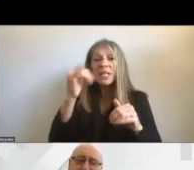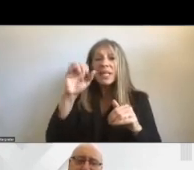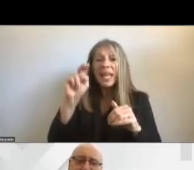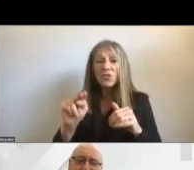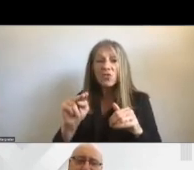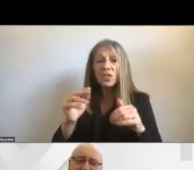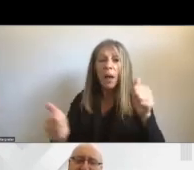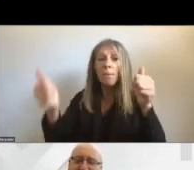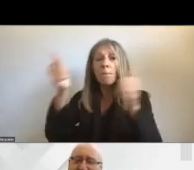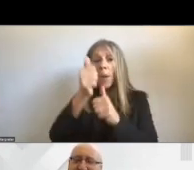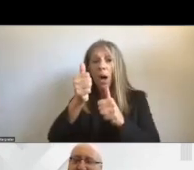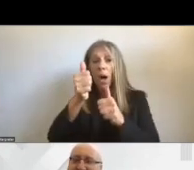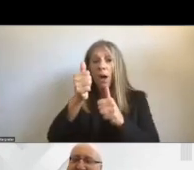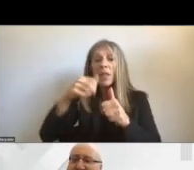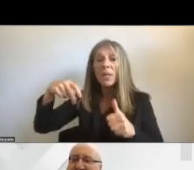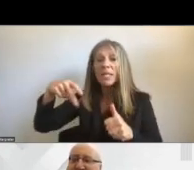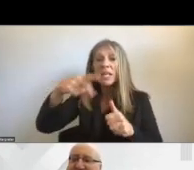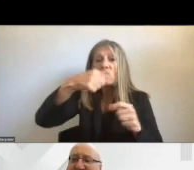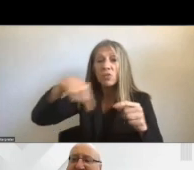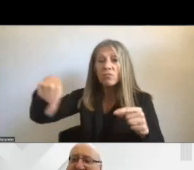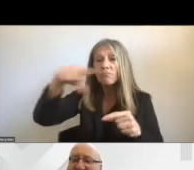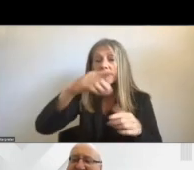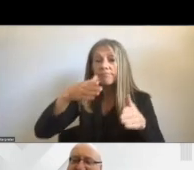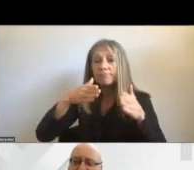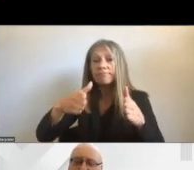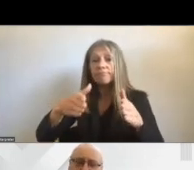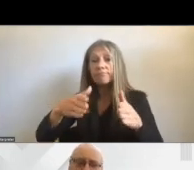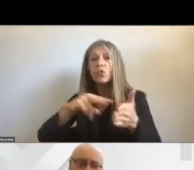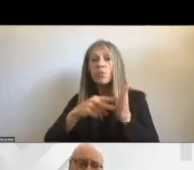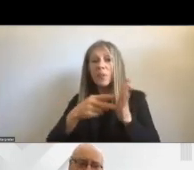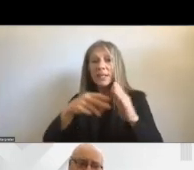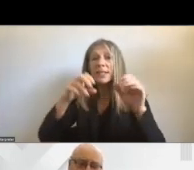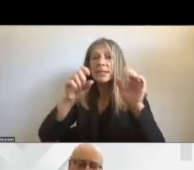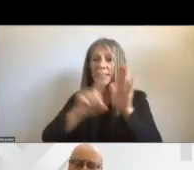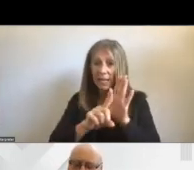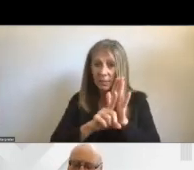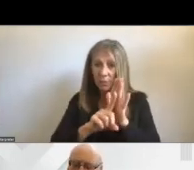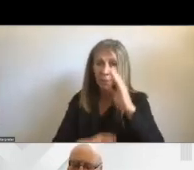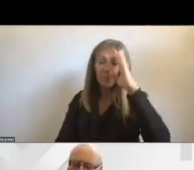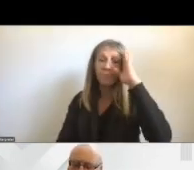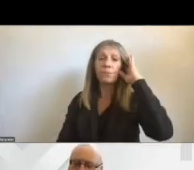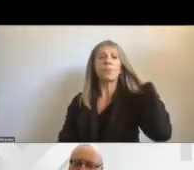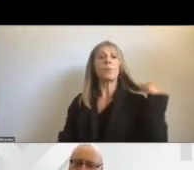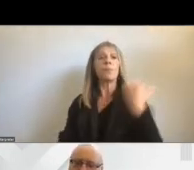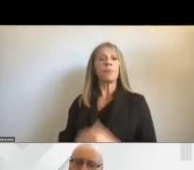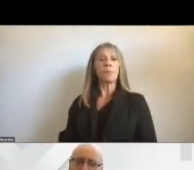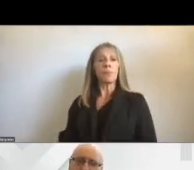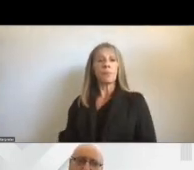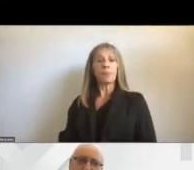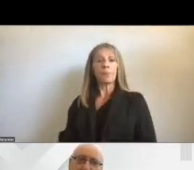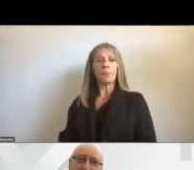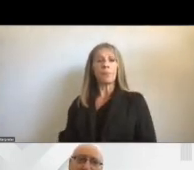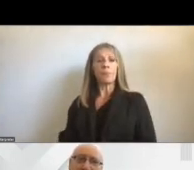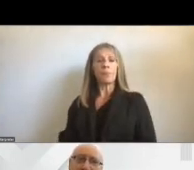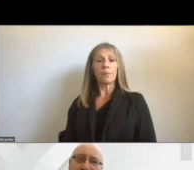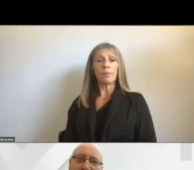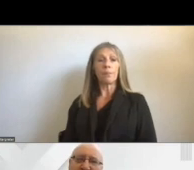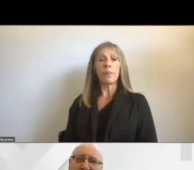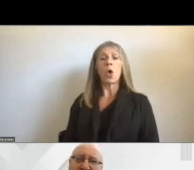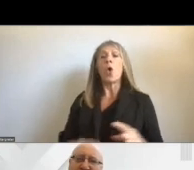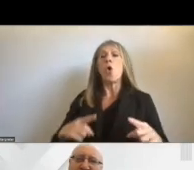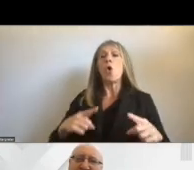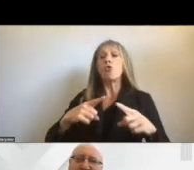of the platform. The only exception is where a curb is present at the boarding edge of the platform. In that